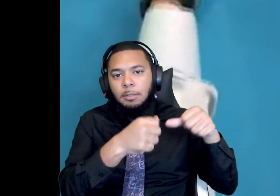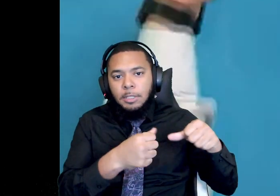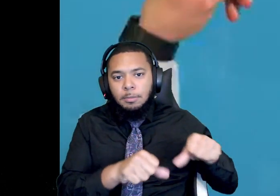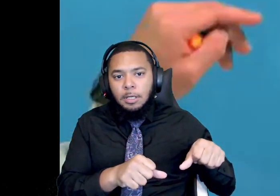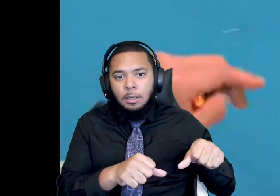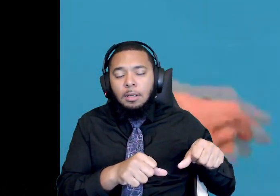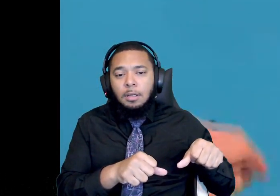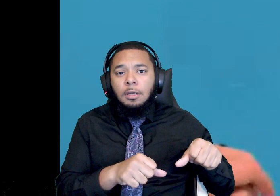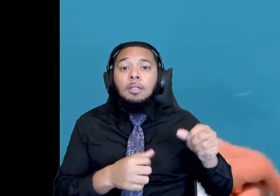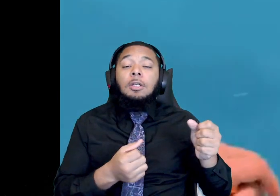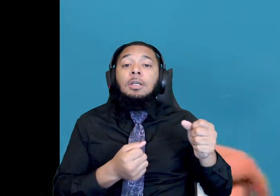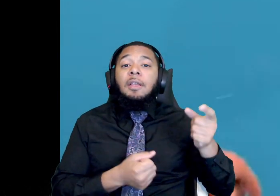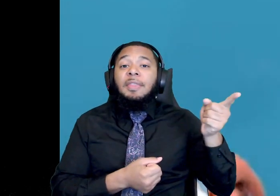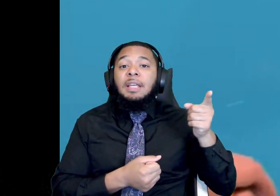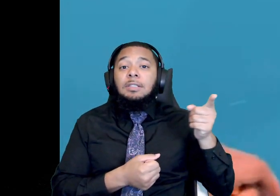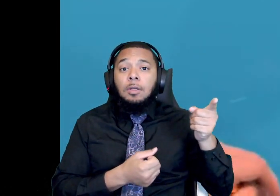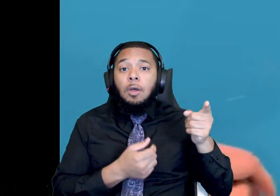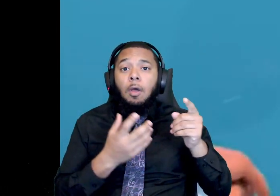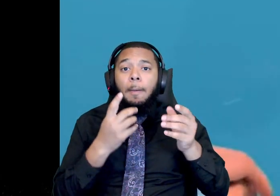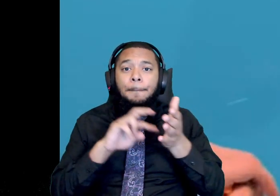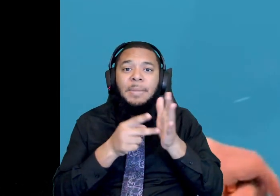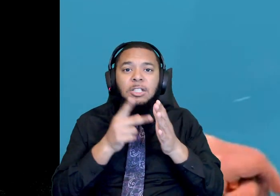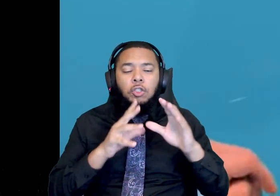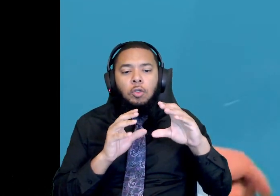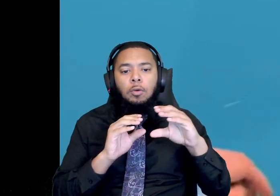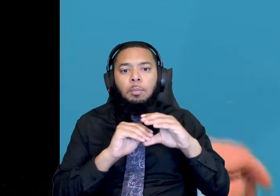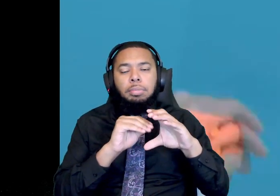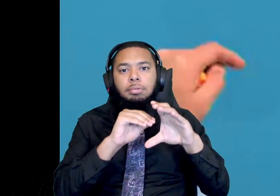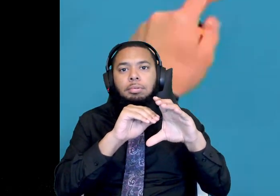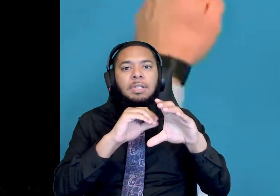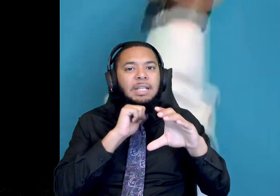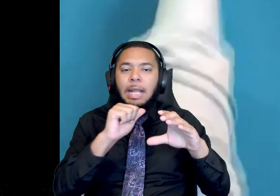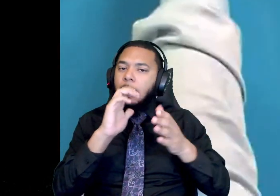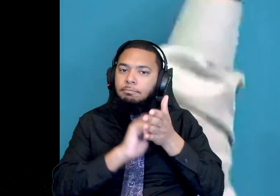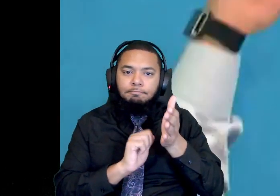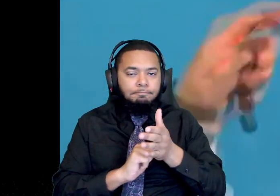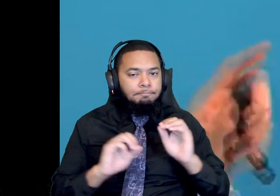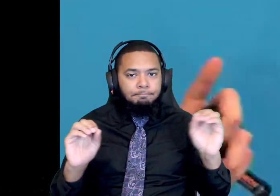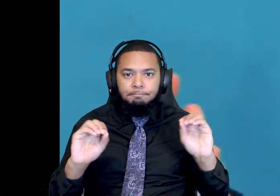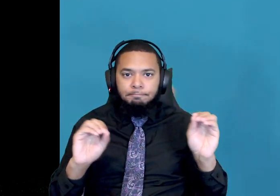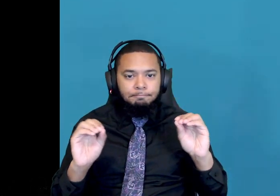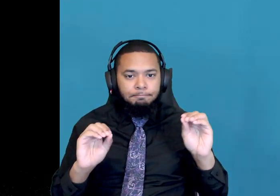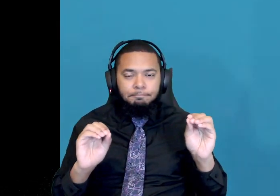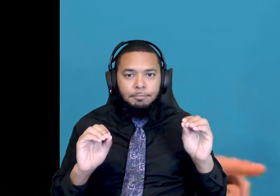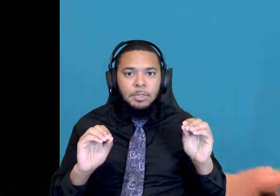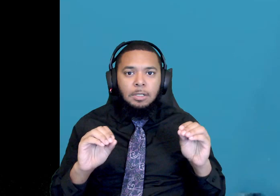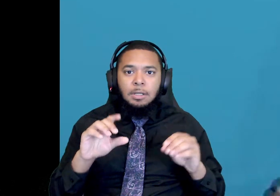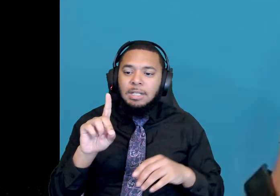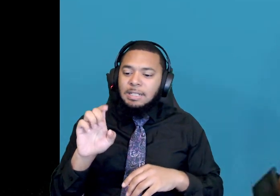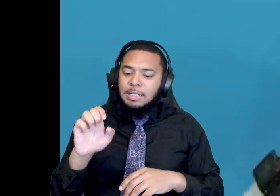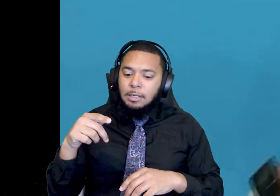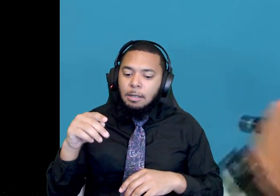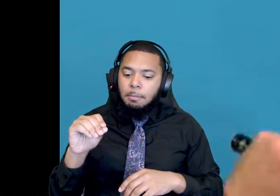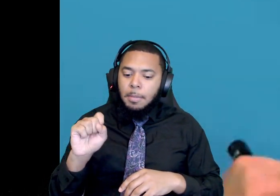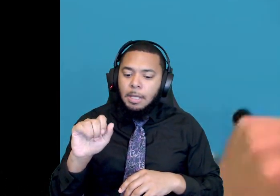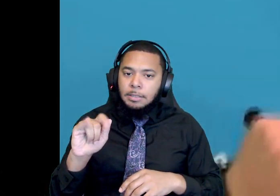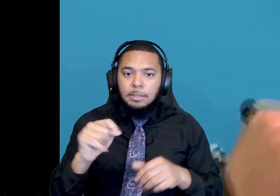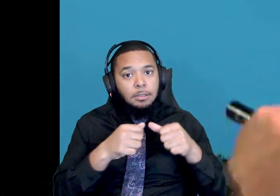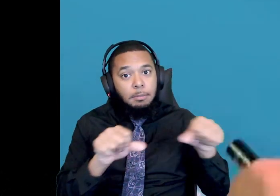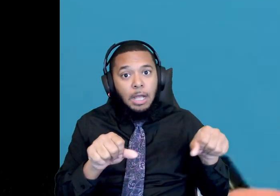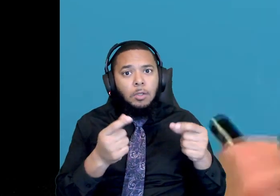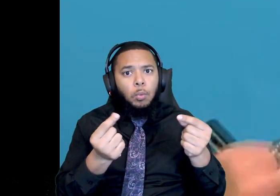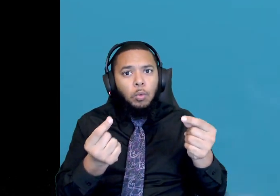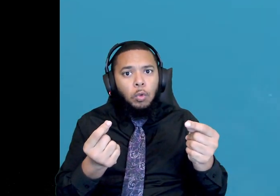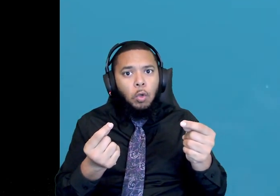incoming payments. So these are all growing my cash balance. That's what a deposit does. It deposits money into your